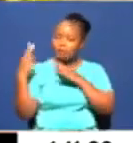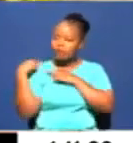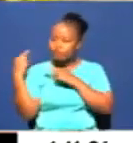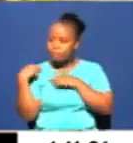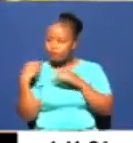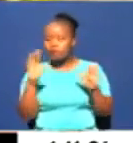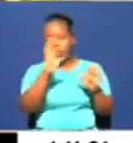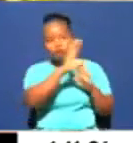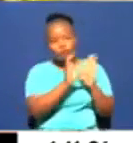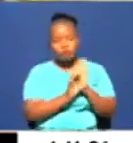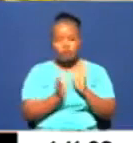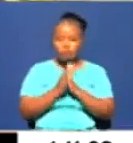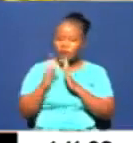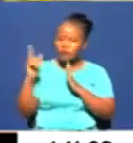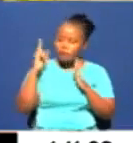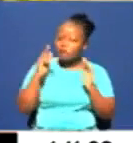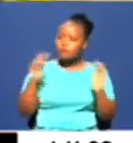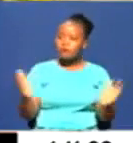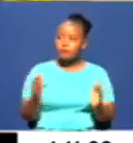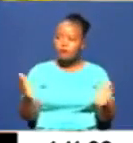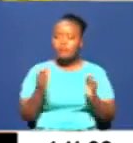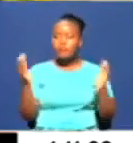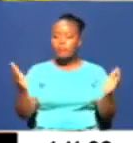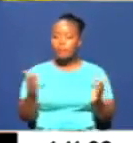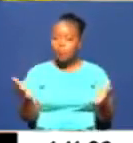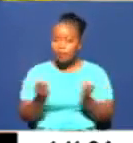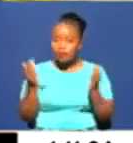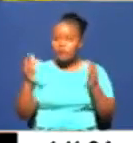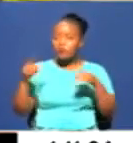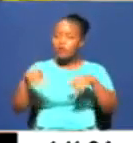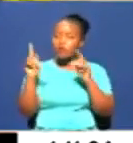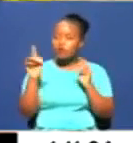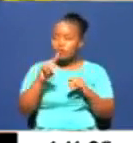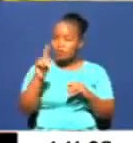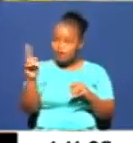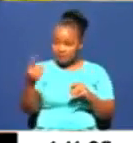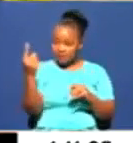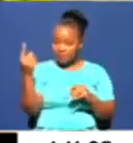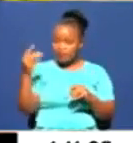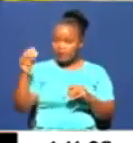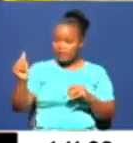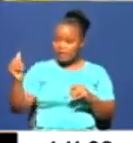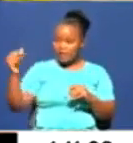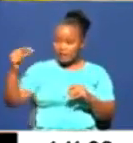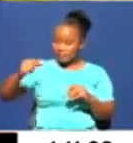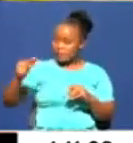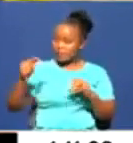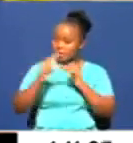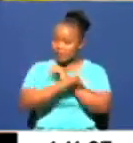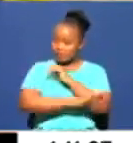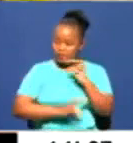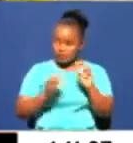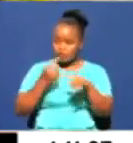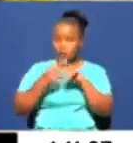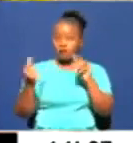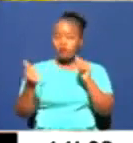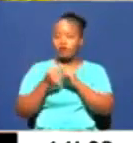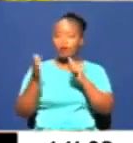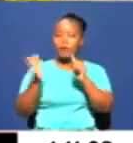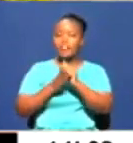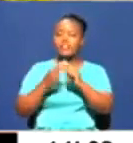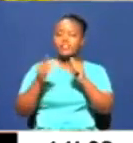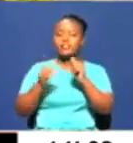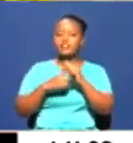legal affairs. Remember that he was the first, you know, Attorney General of Kenya from the year 1963 all the way